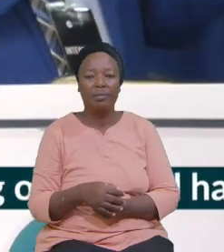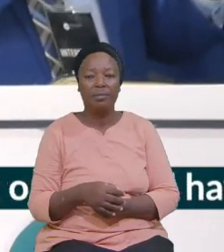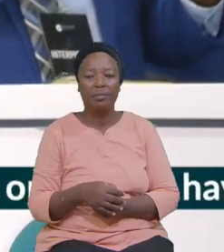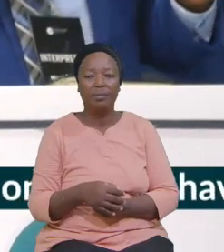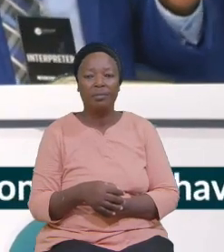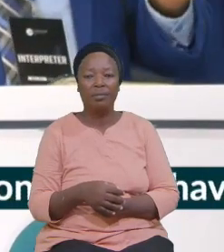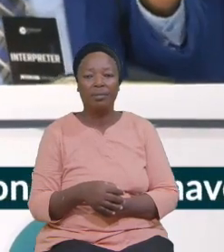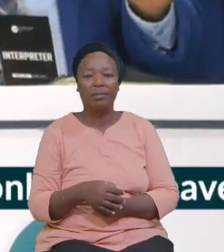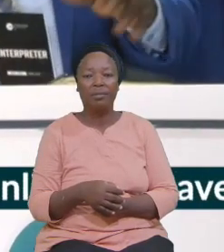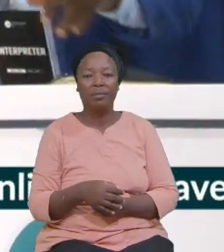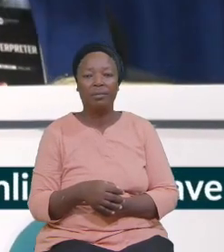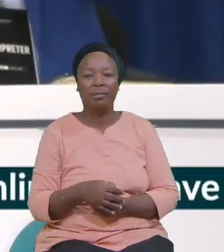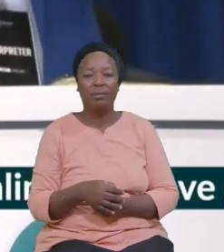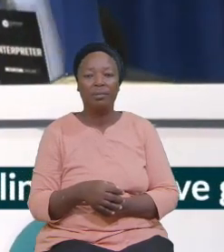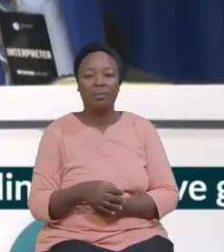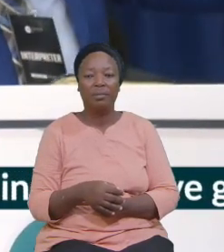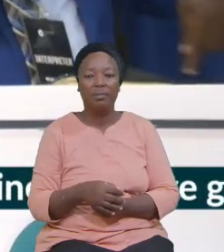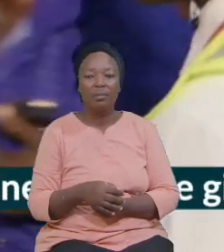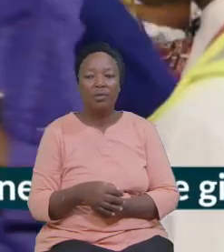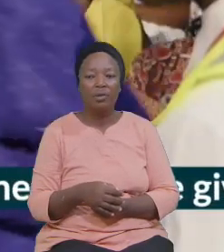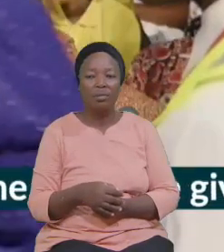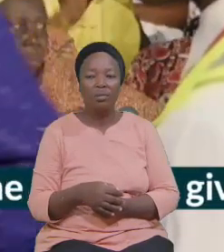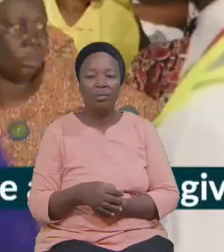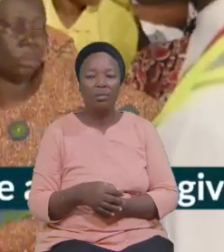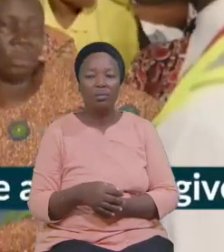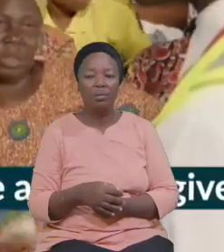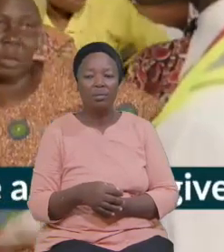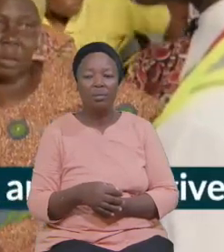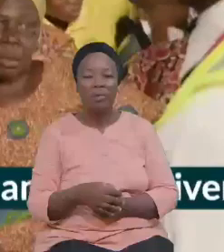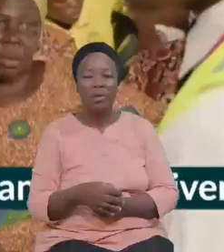All those around.